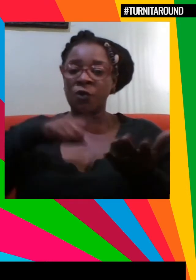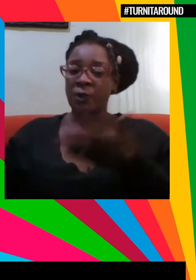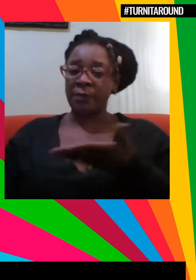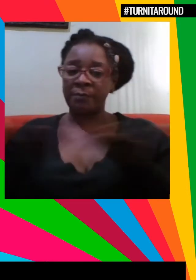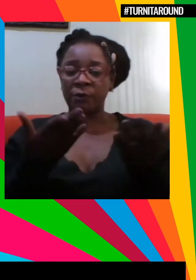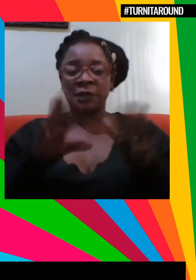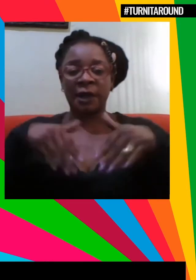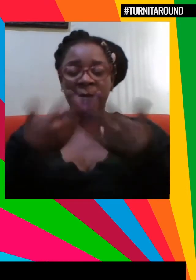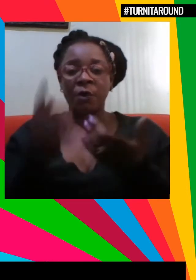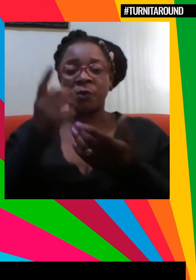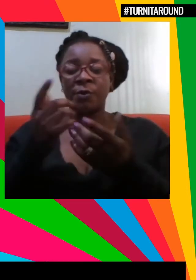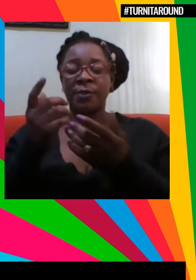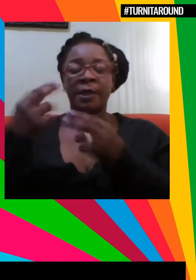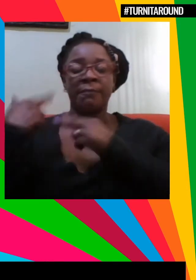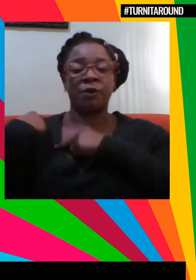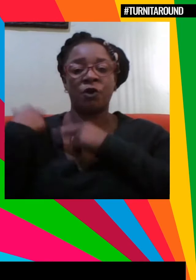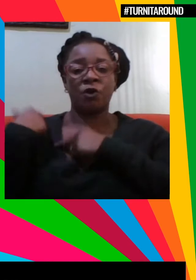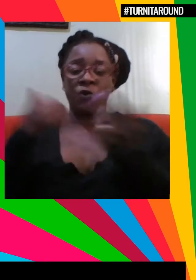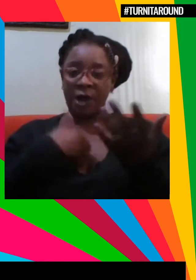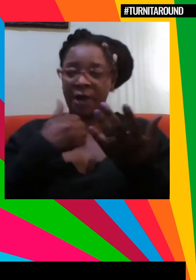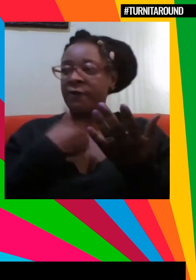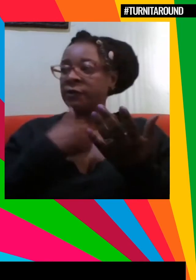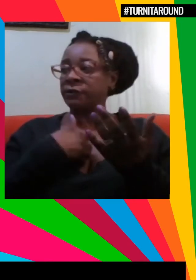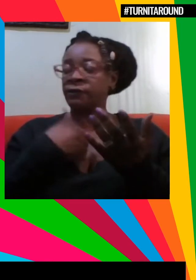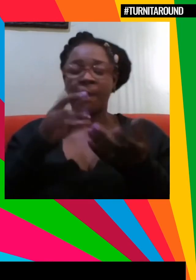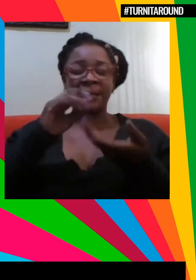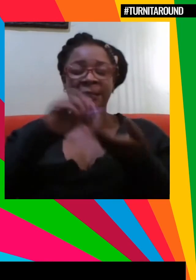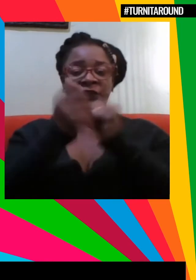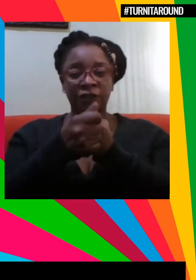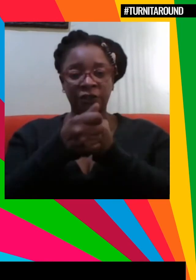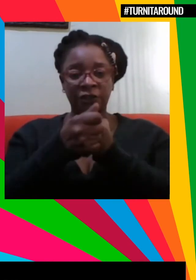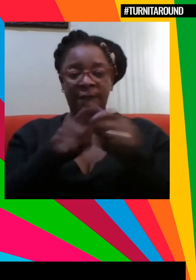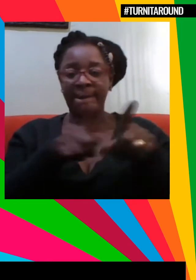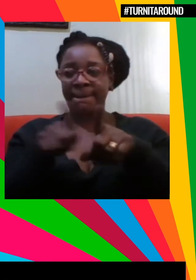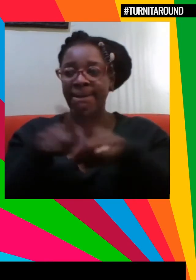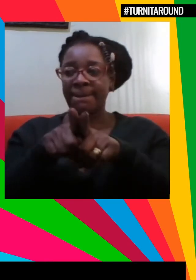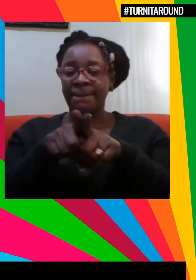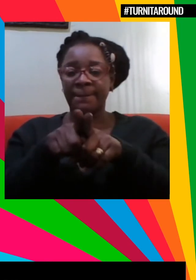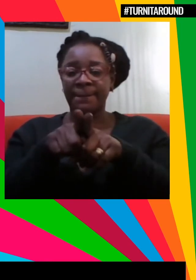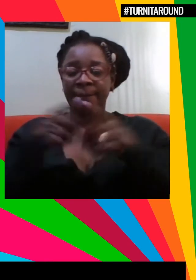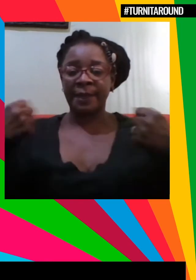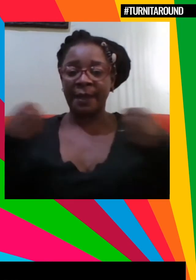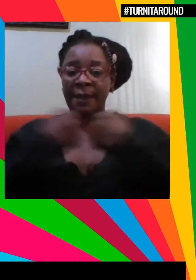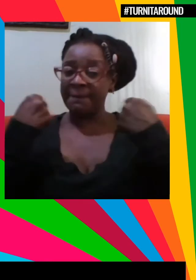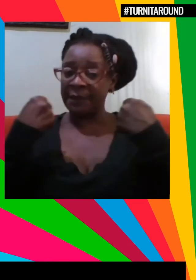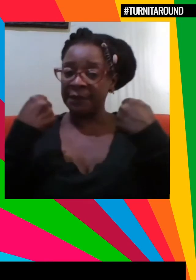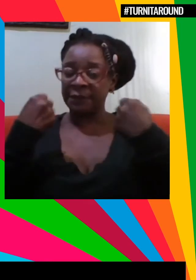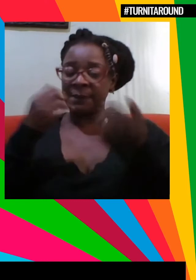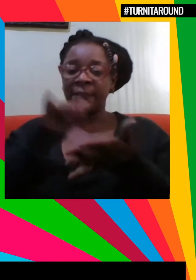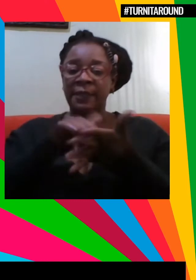you play in the ocean-bound plastic supply chain and the real and the impact that has